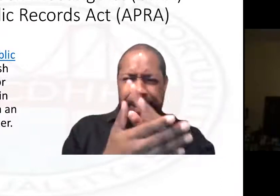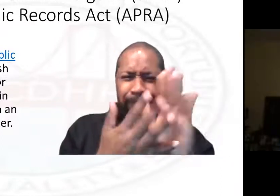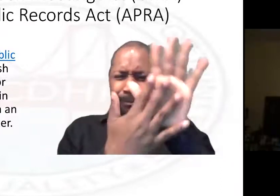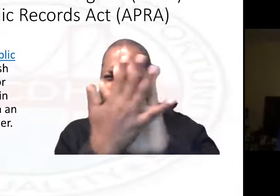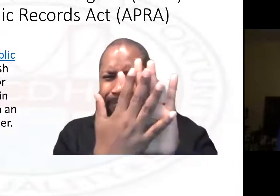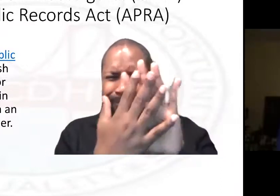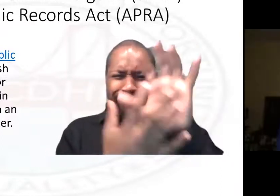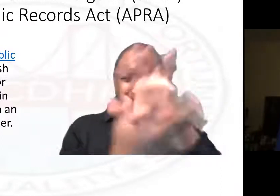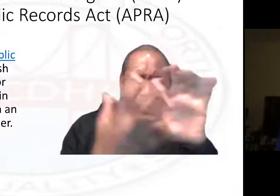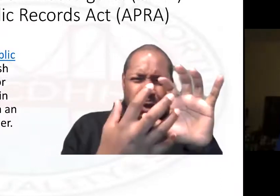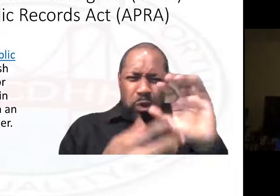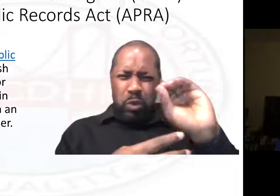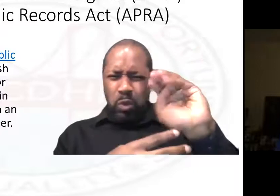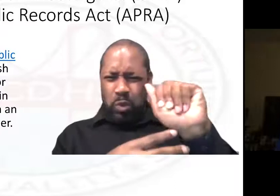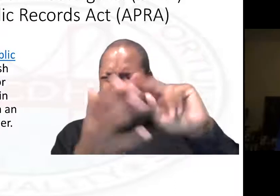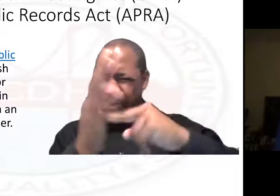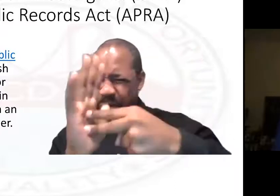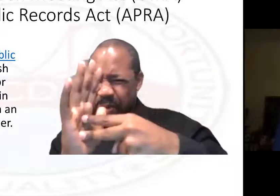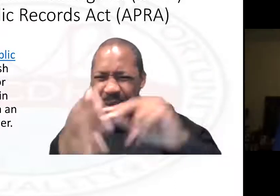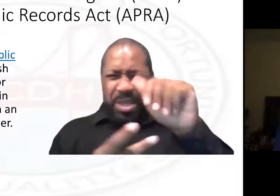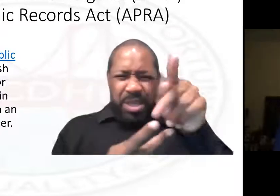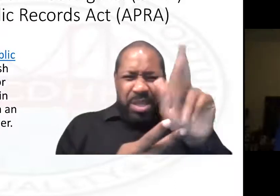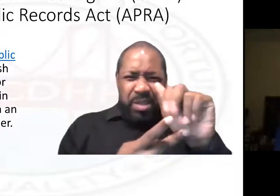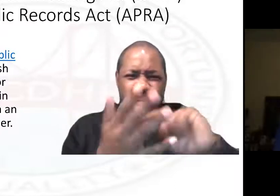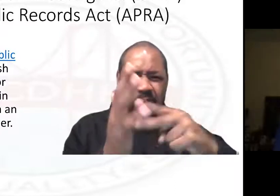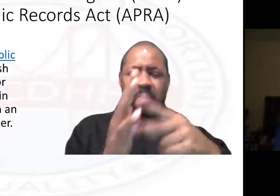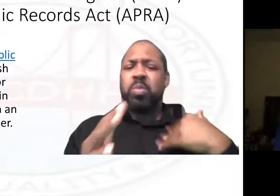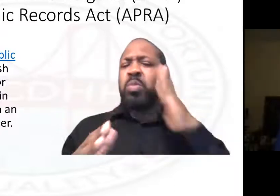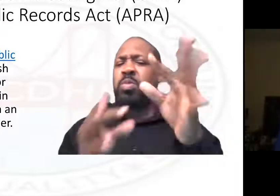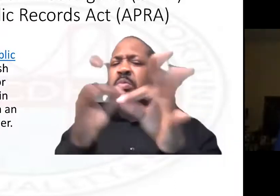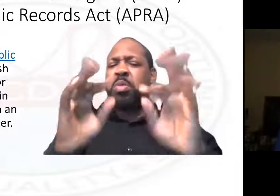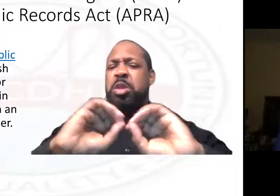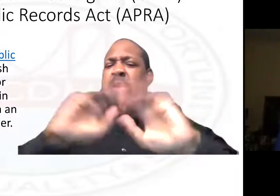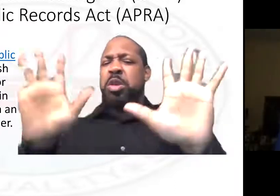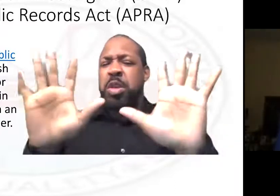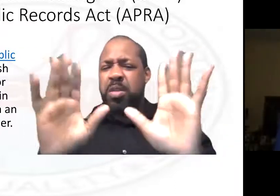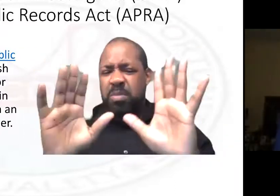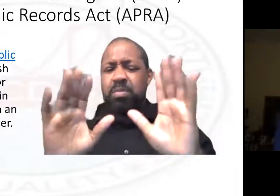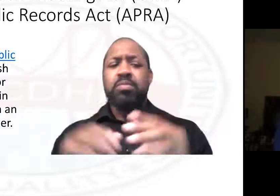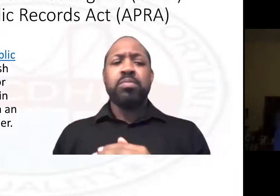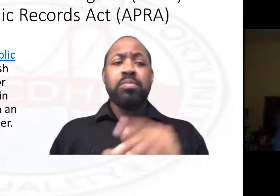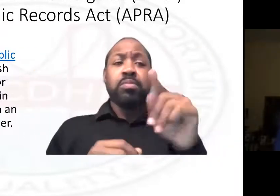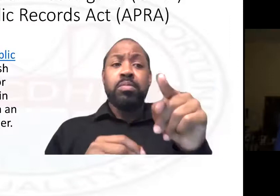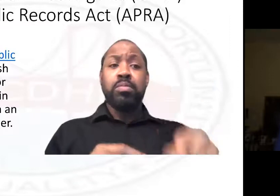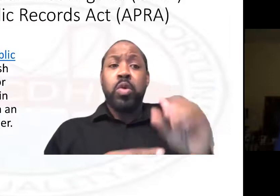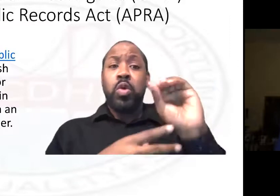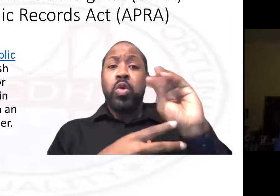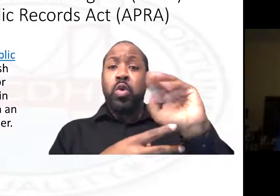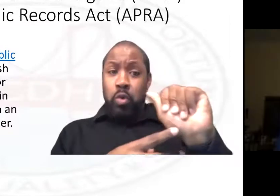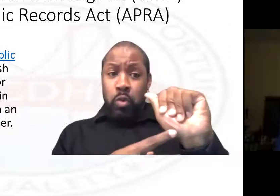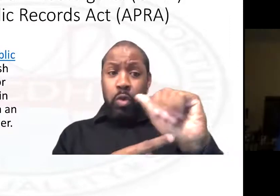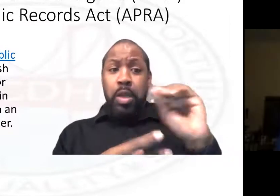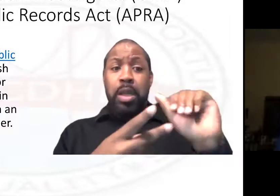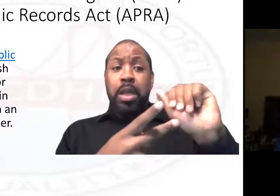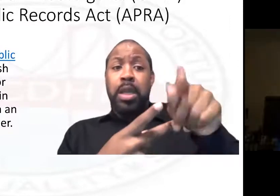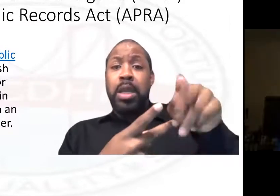open meetings, I know there's always some confusion about what open meetings requires, and I want to